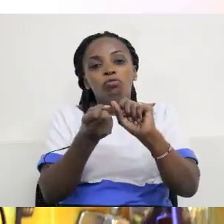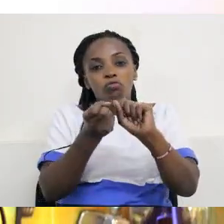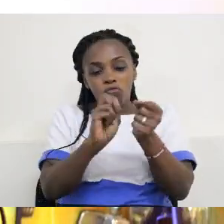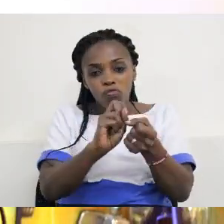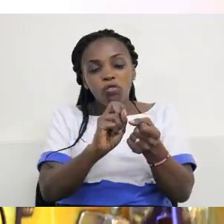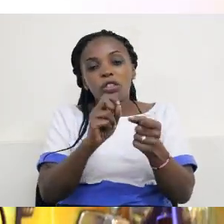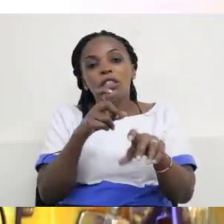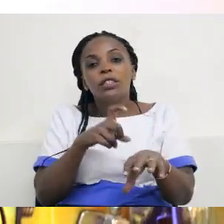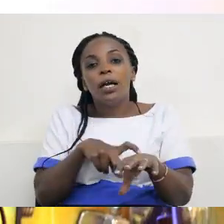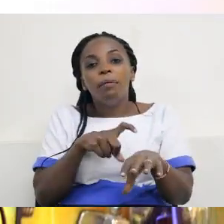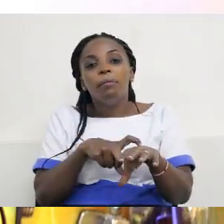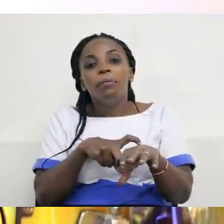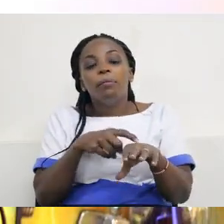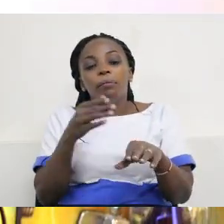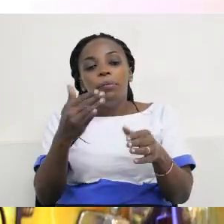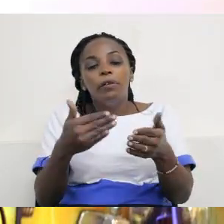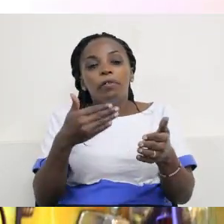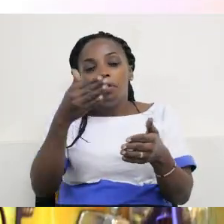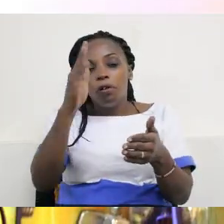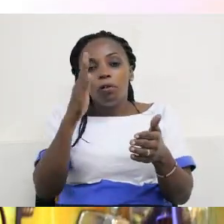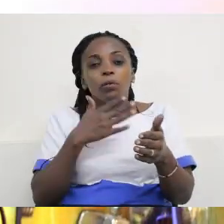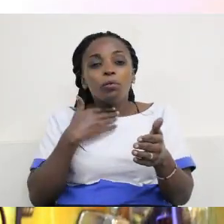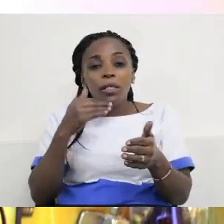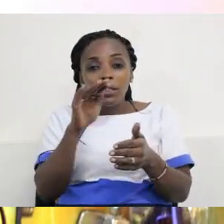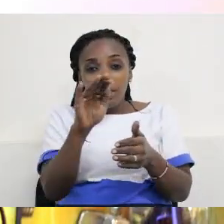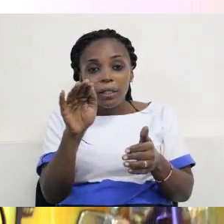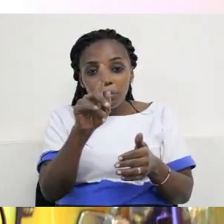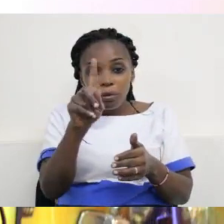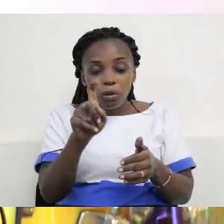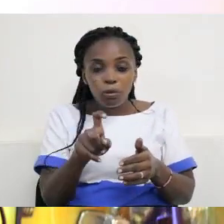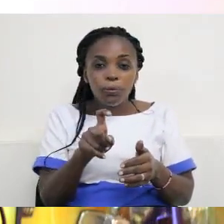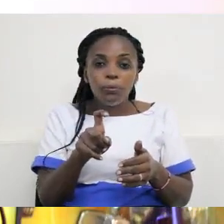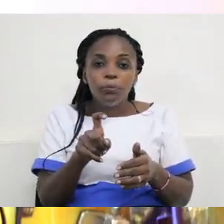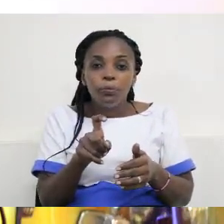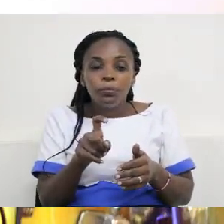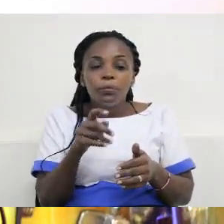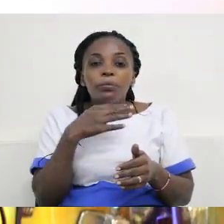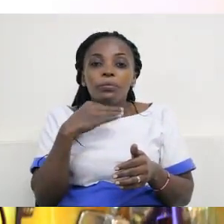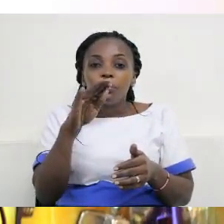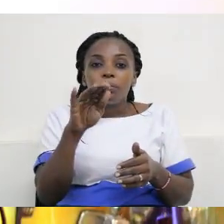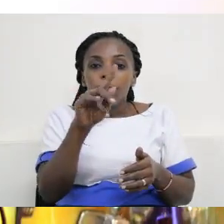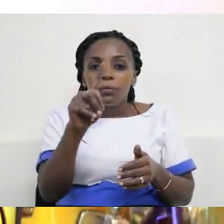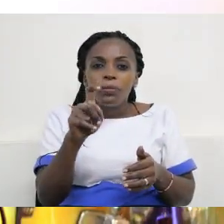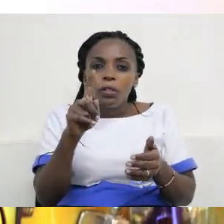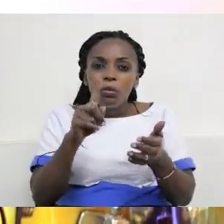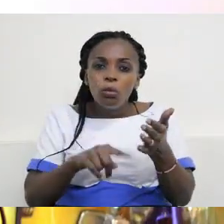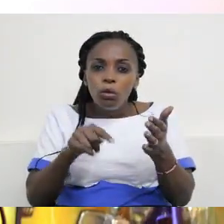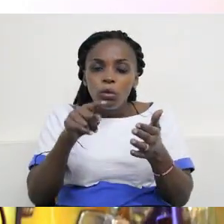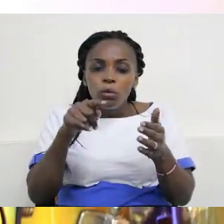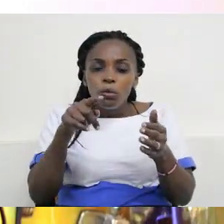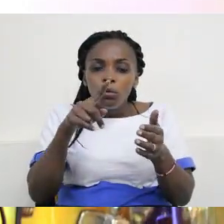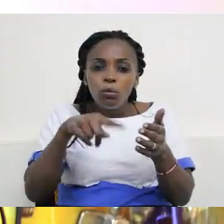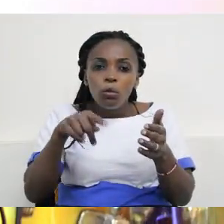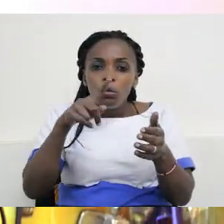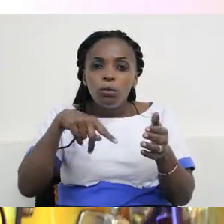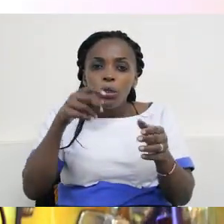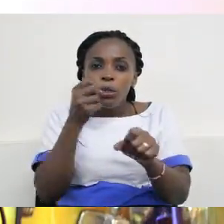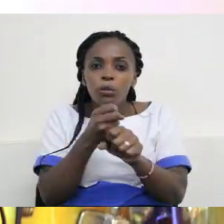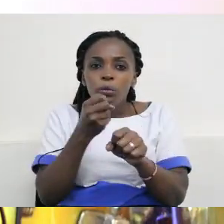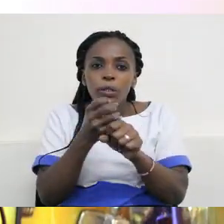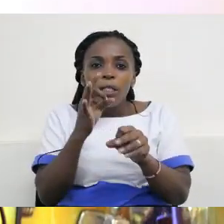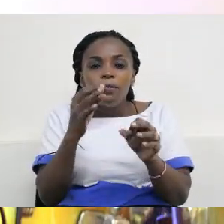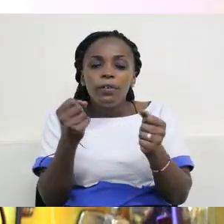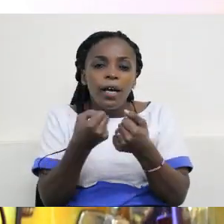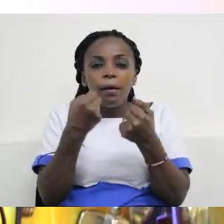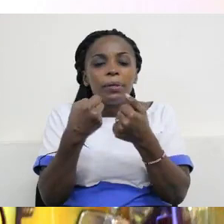transformational time in the presence of God today. Let me ask you, allow me to ask us with a question. What do we normally do when we are faced